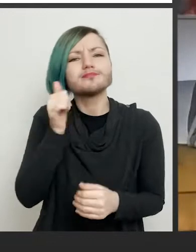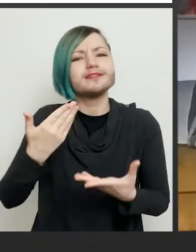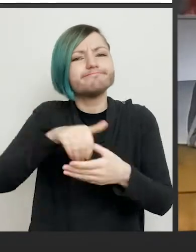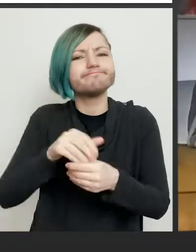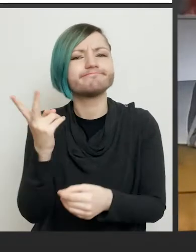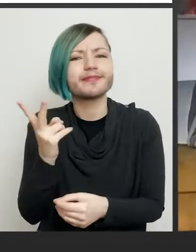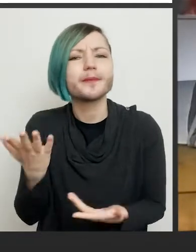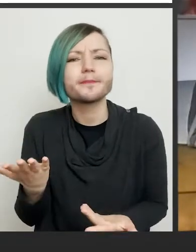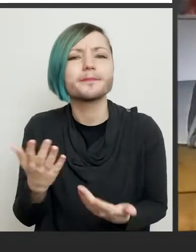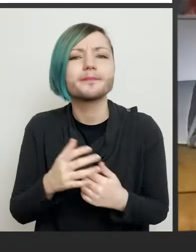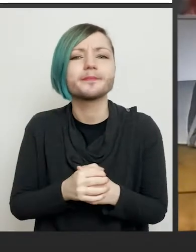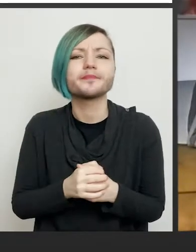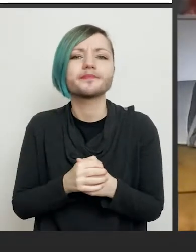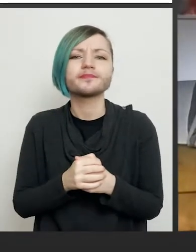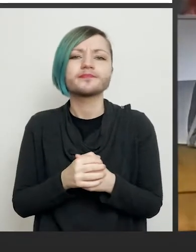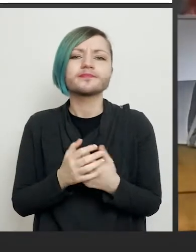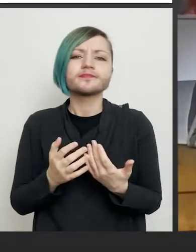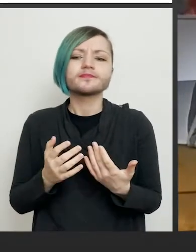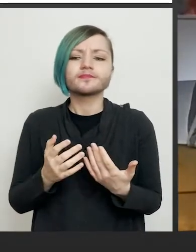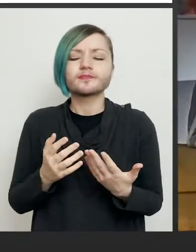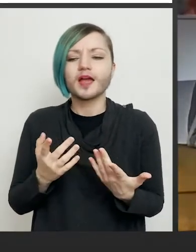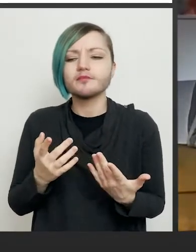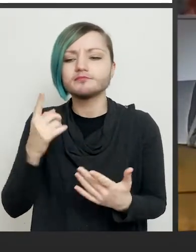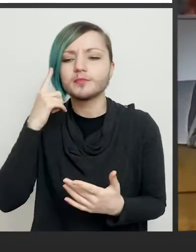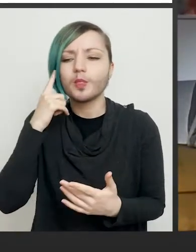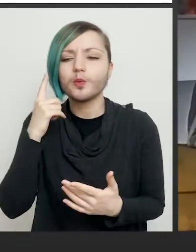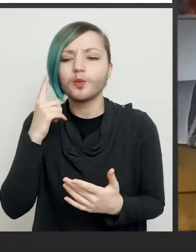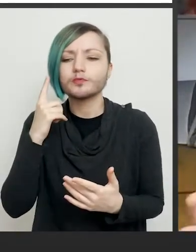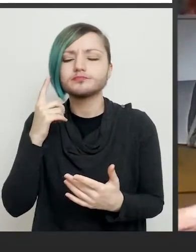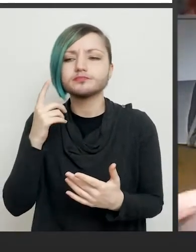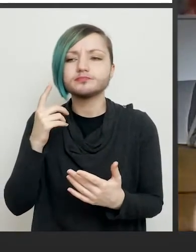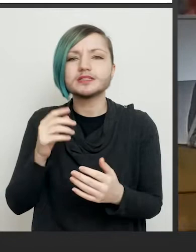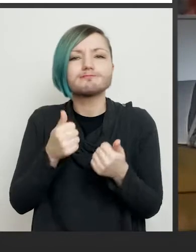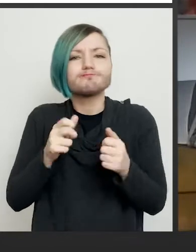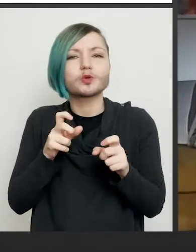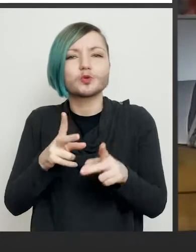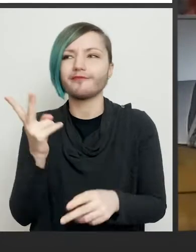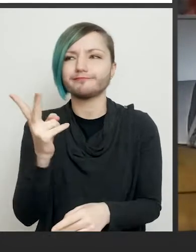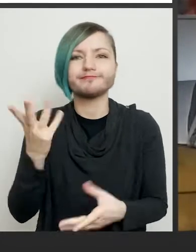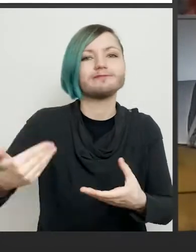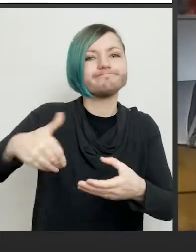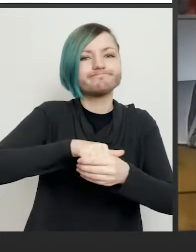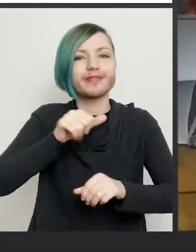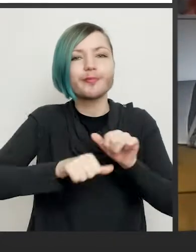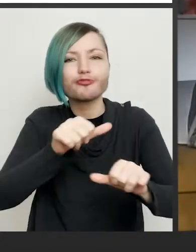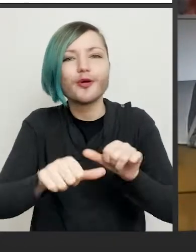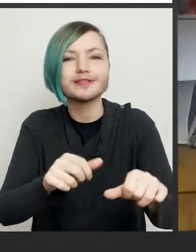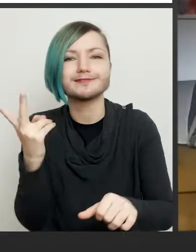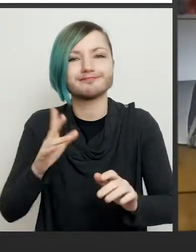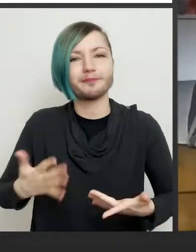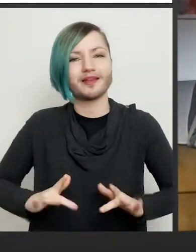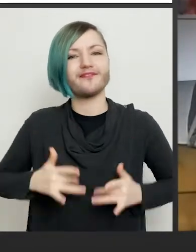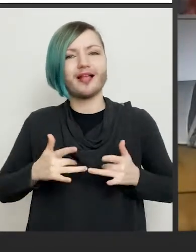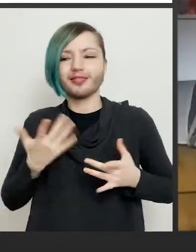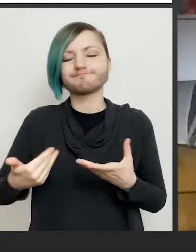include them in a way, and make it like, and I thought that was a nice way of including them in the whole process as well, and then they felt like they